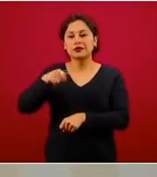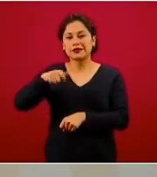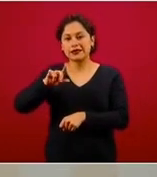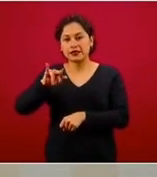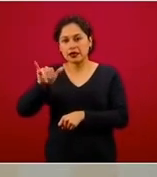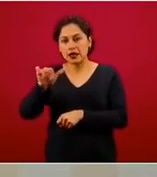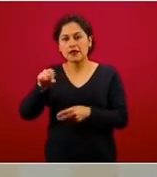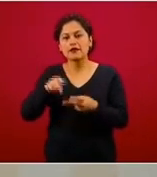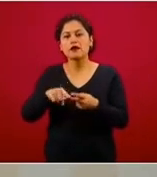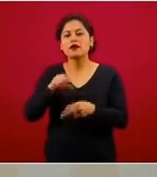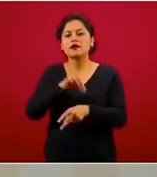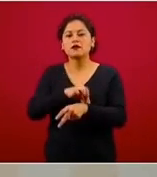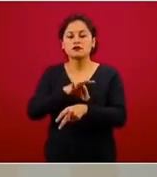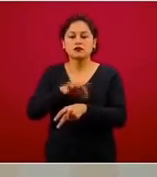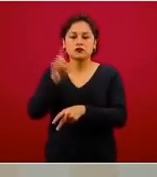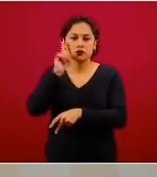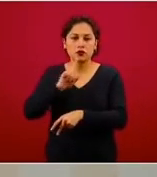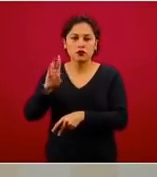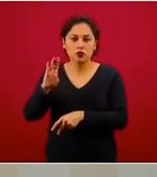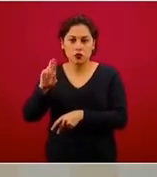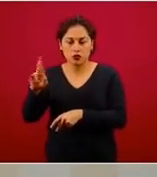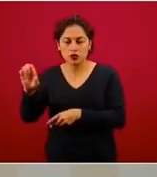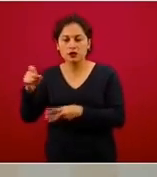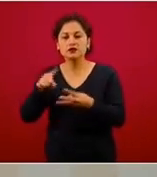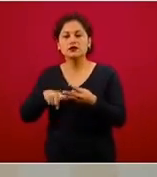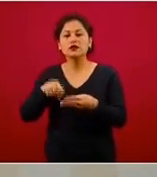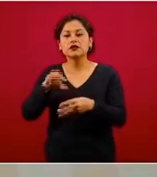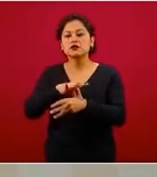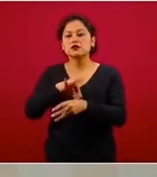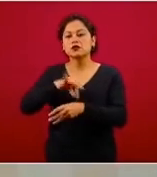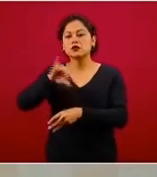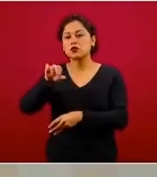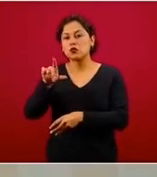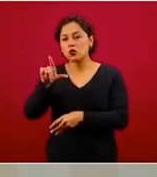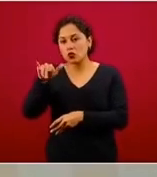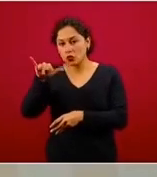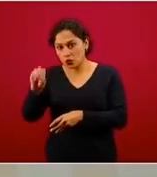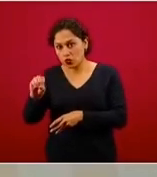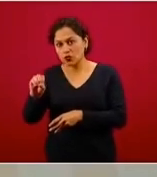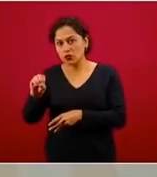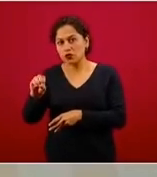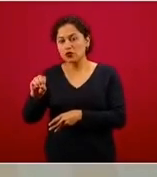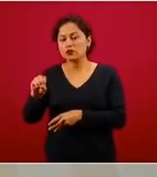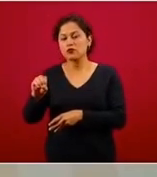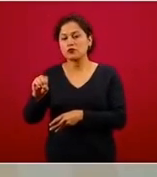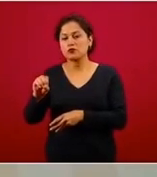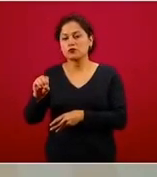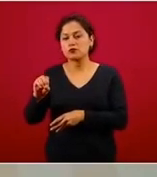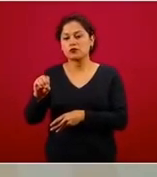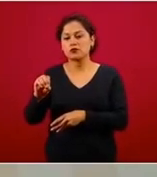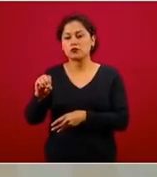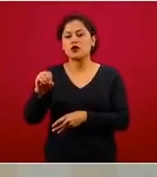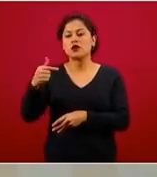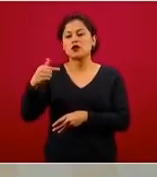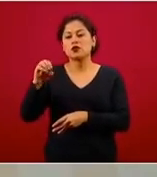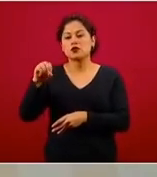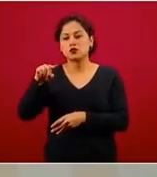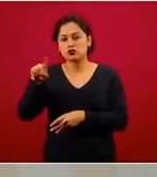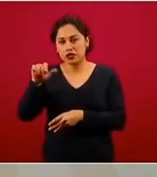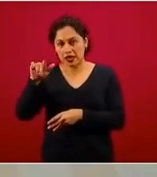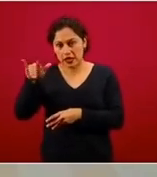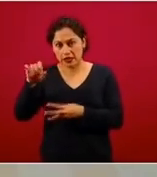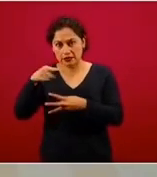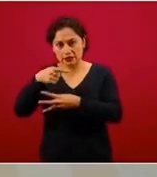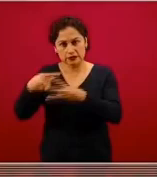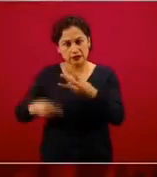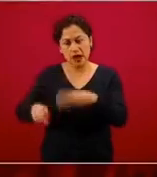Manuel Flores, el Quijada doctor and Gary Savicki, Dr. el doctor Julio, Quijadas Jorge Julio, and Dr. Jorge González Julio Olvera, González